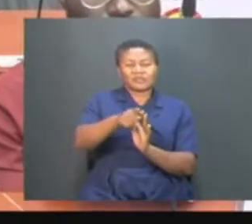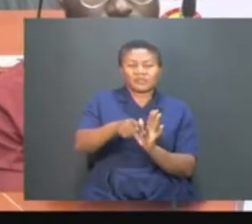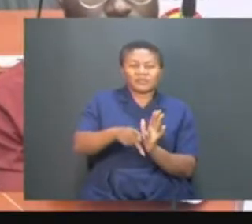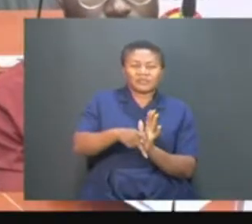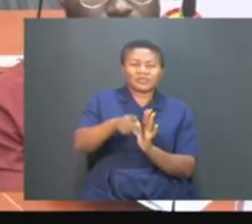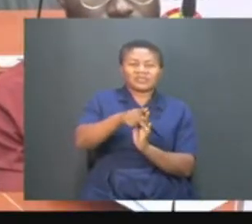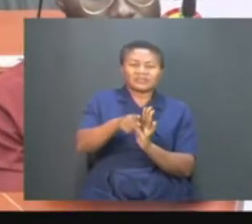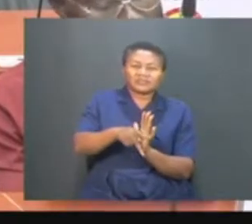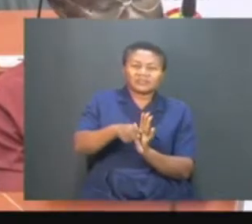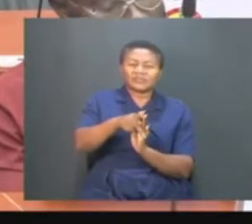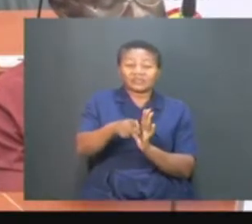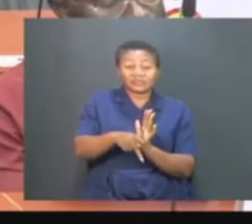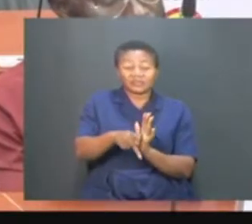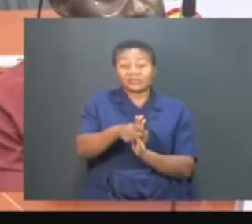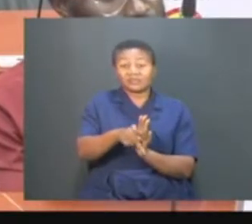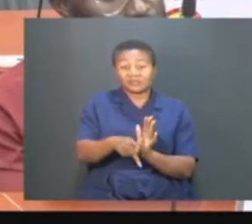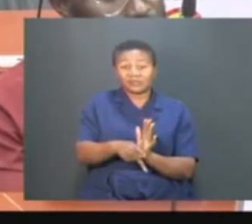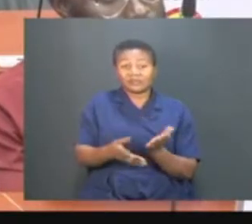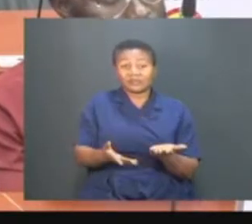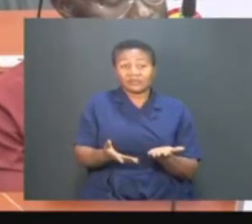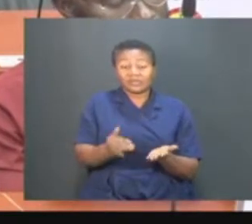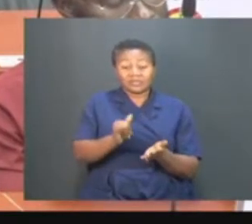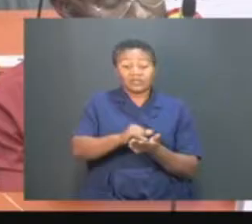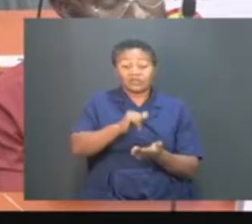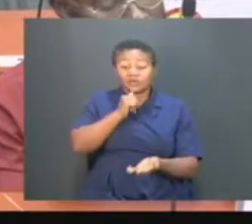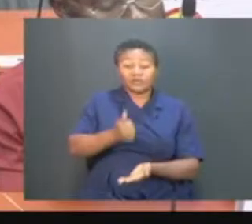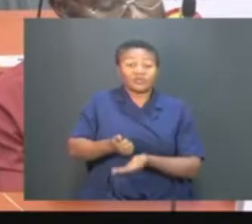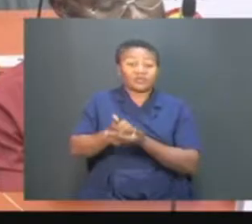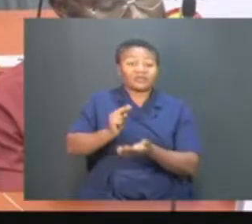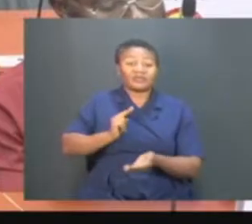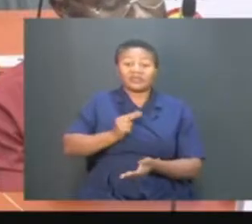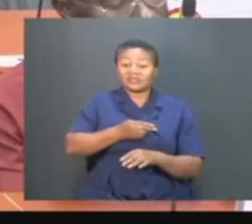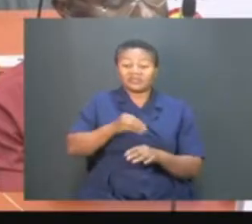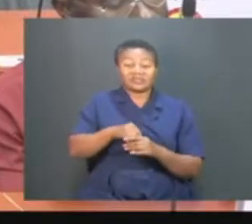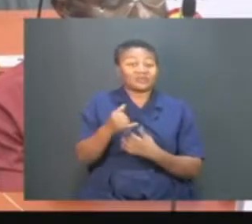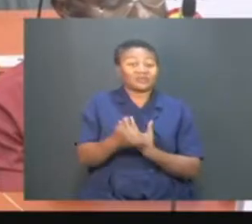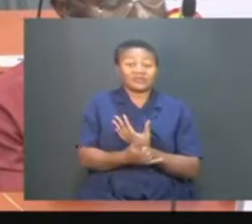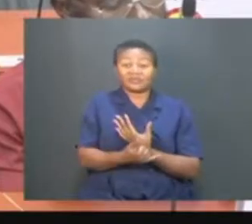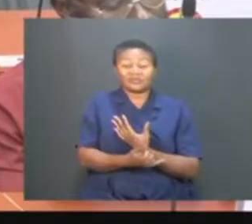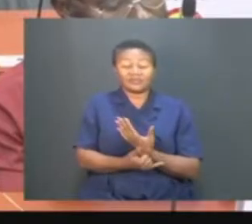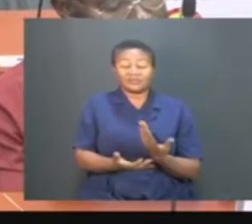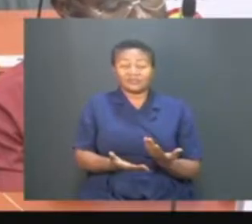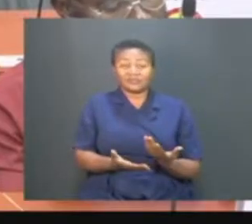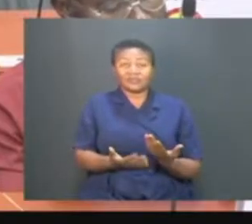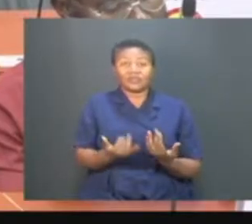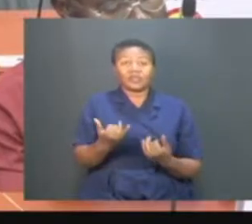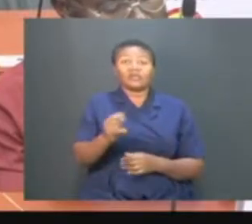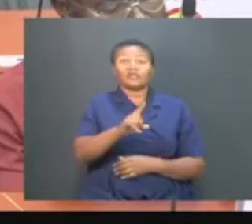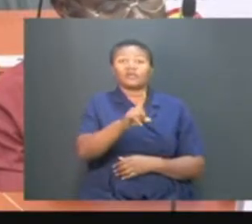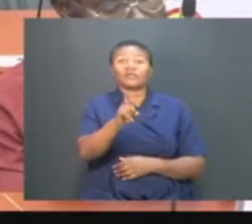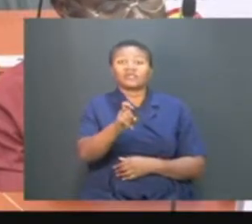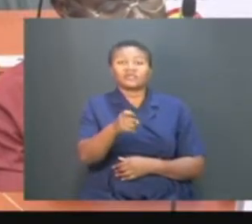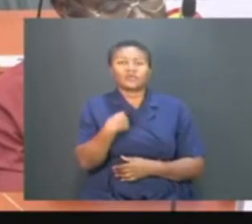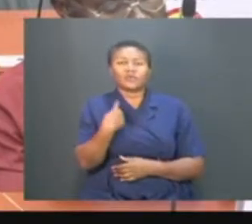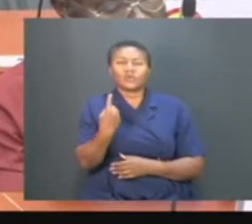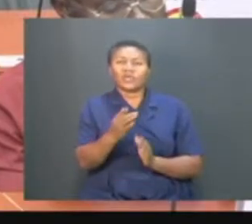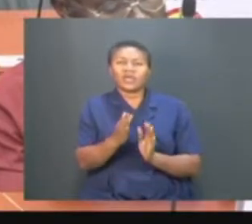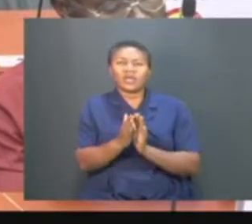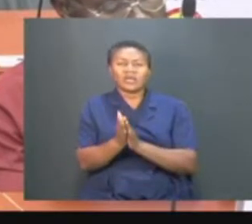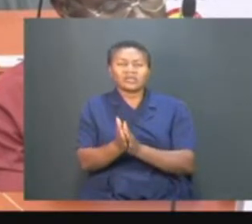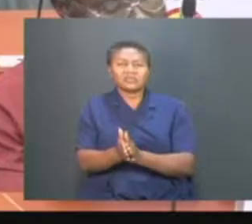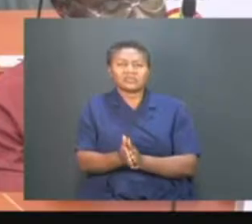cliches that have not helped us as a country. The question I always ask